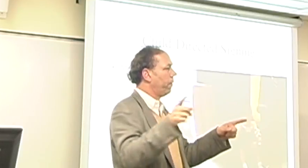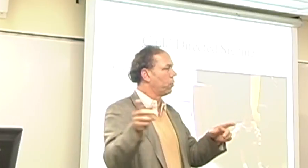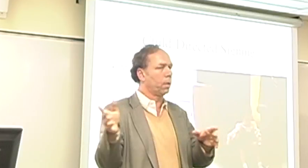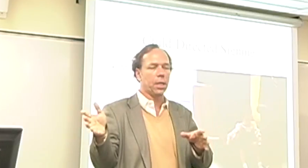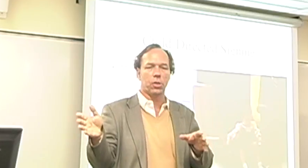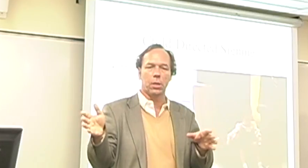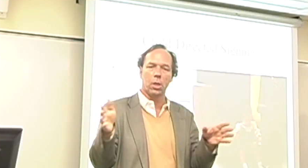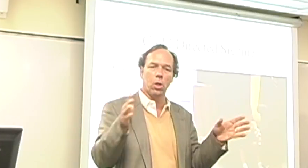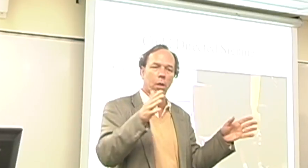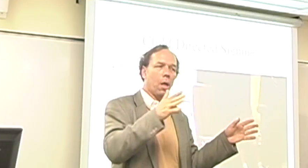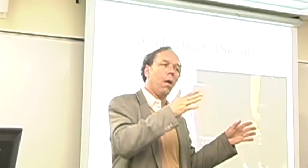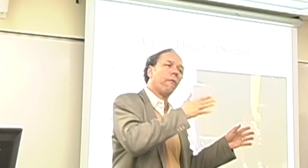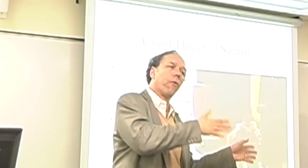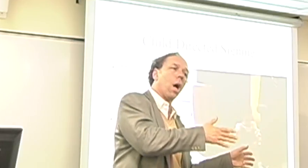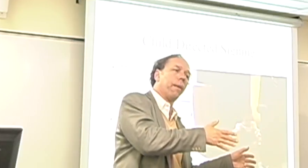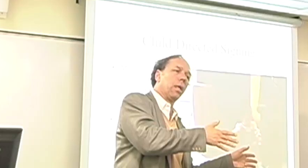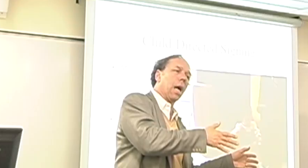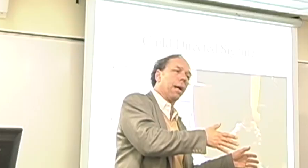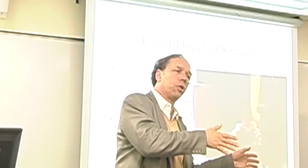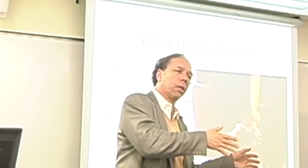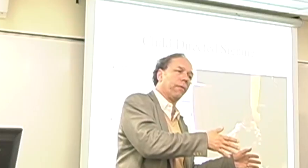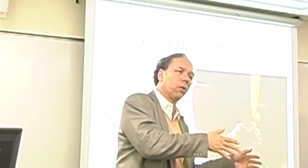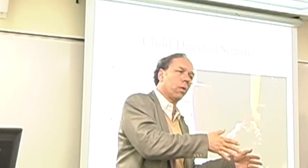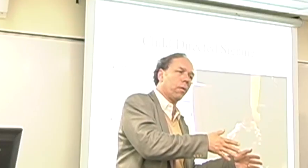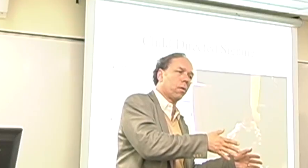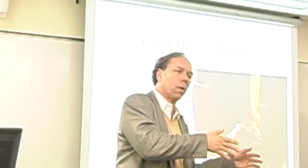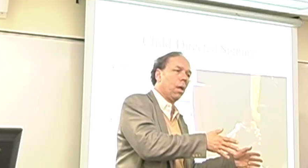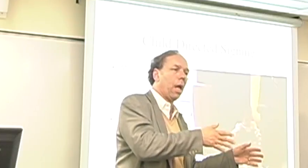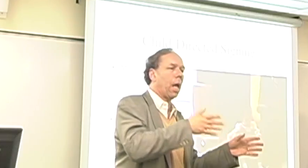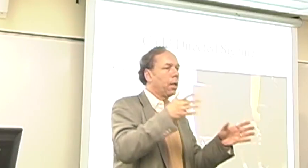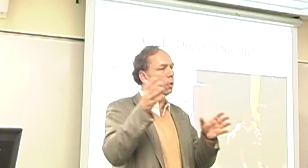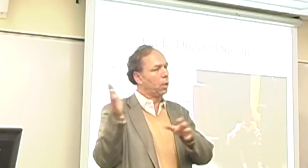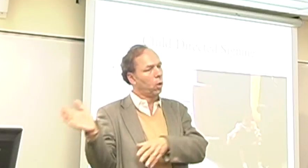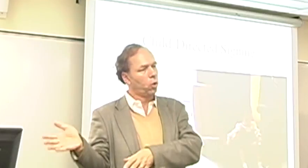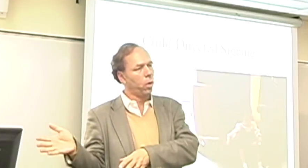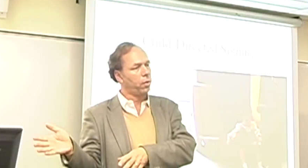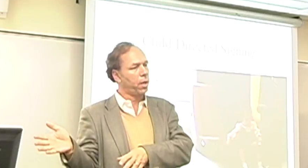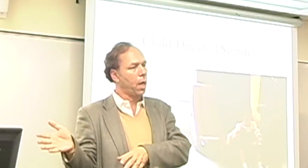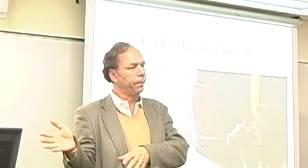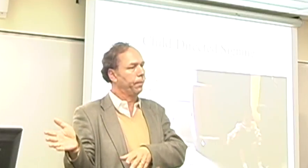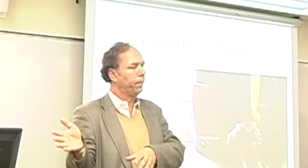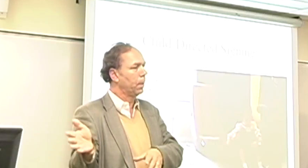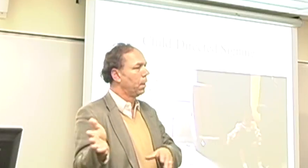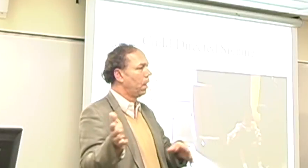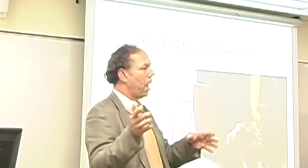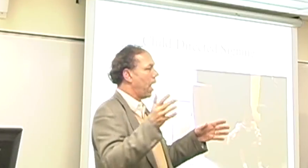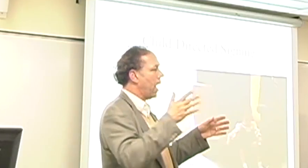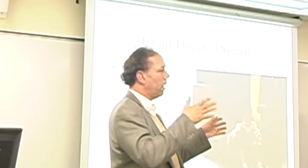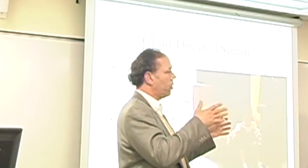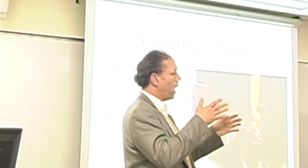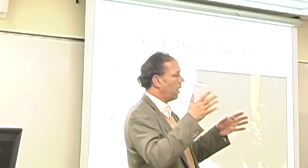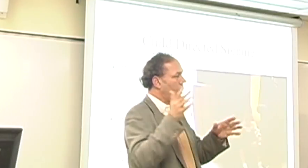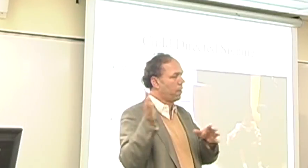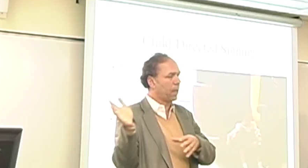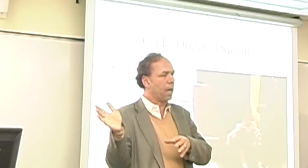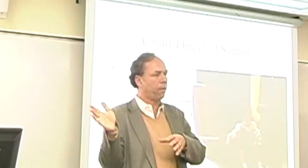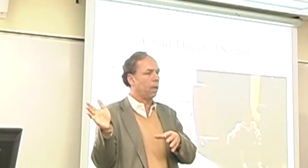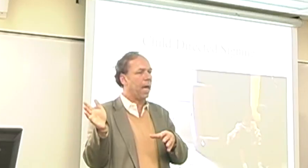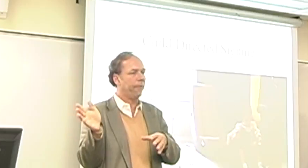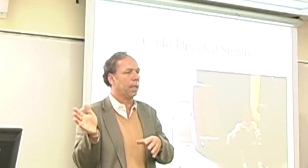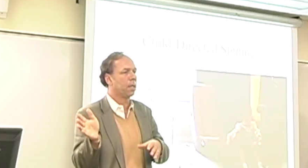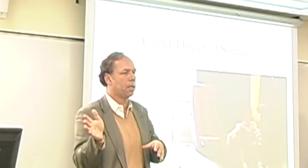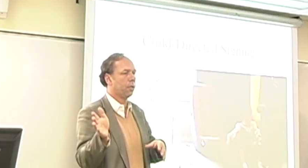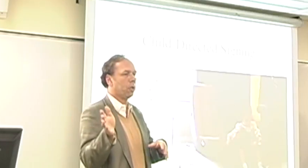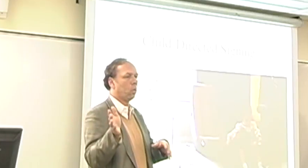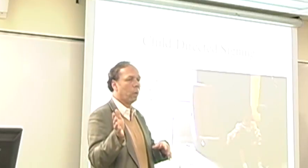his own visual attention to look from the object of interest and then look towards the sign. And the child is